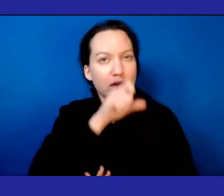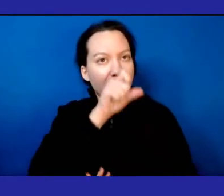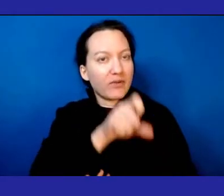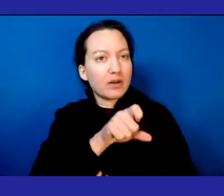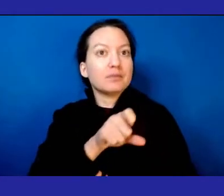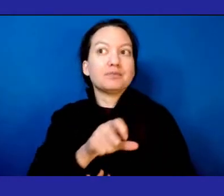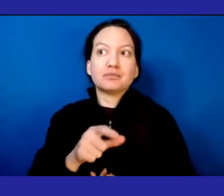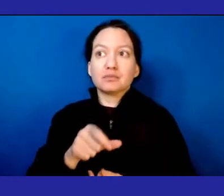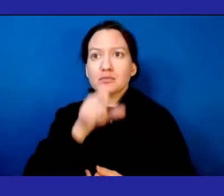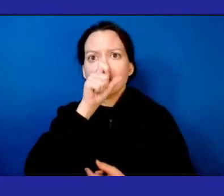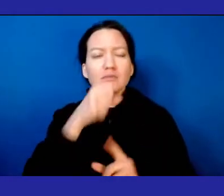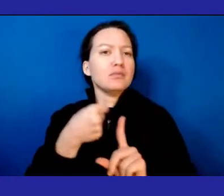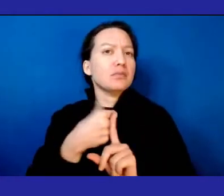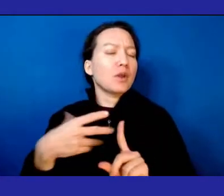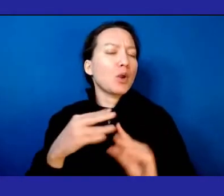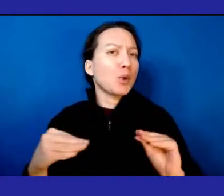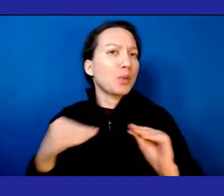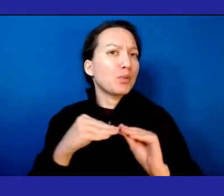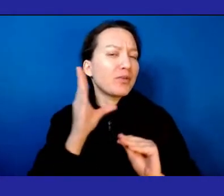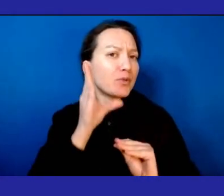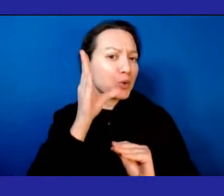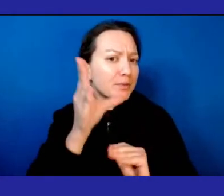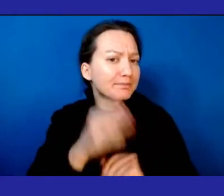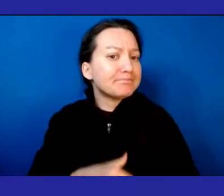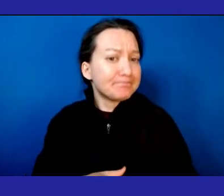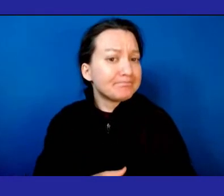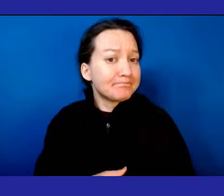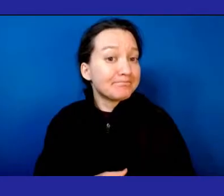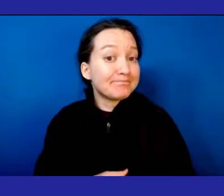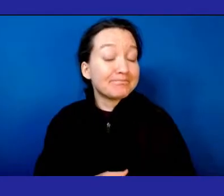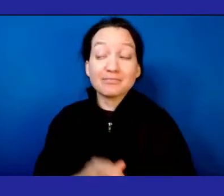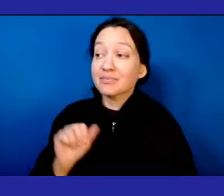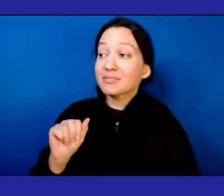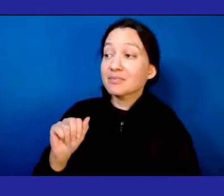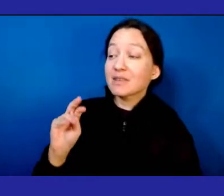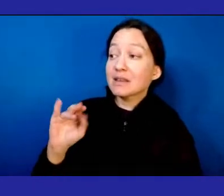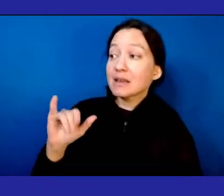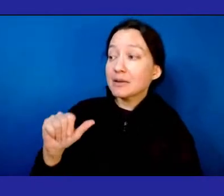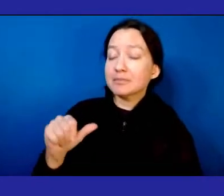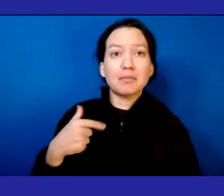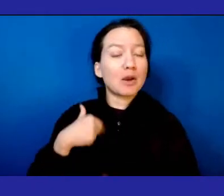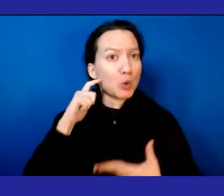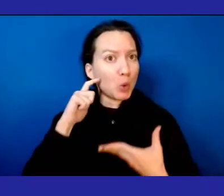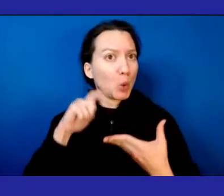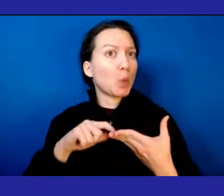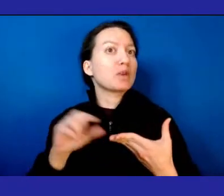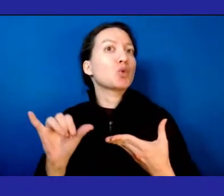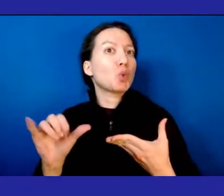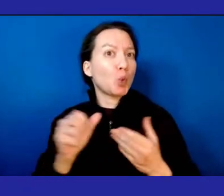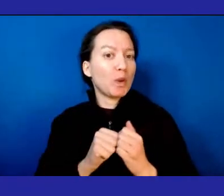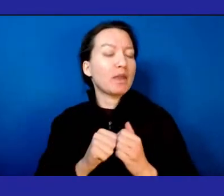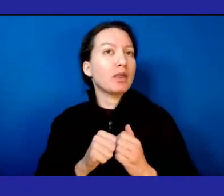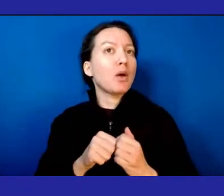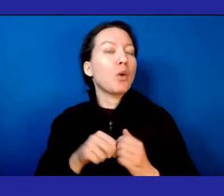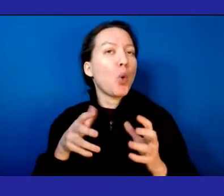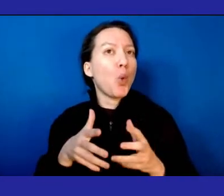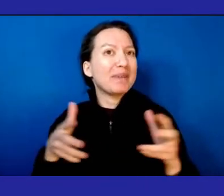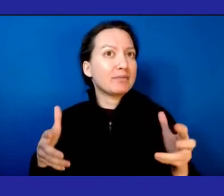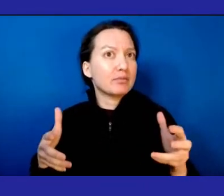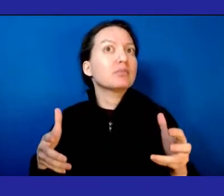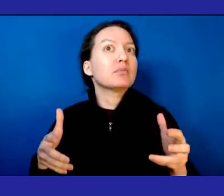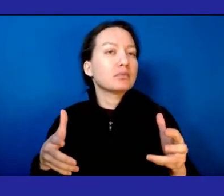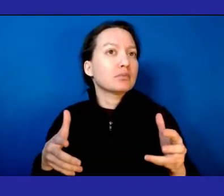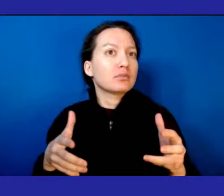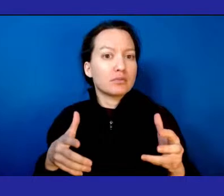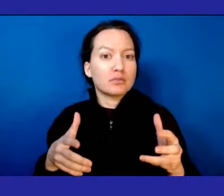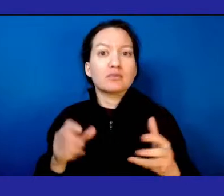would love to hear more about that in the future. Anita? I too noticed that about the obesity, and I'm glad Mitch and